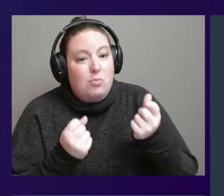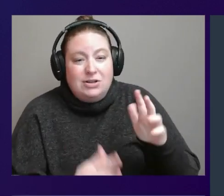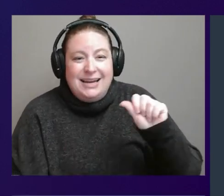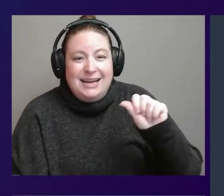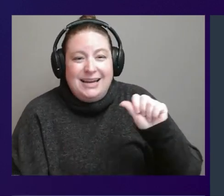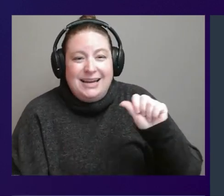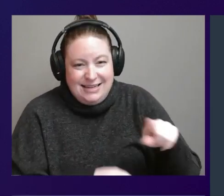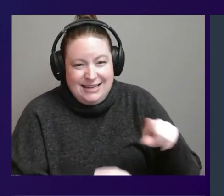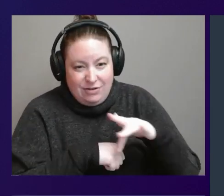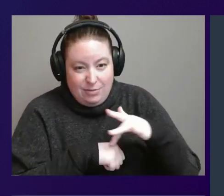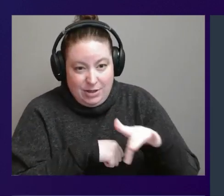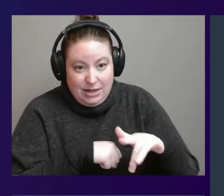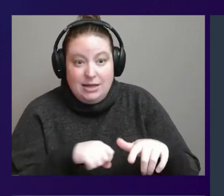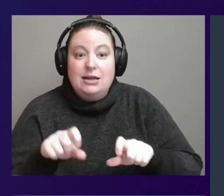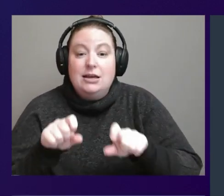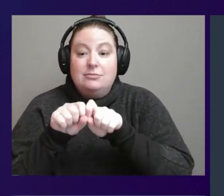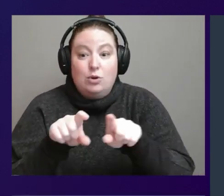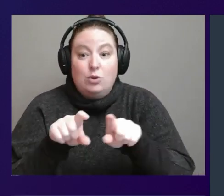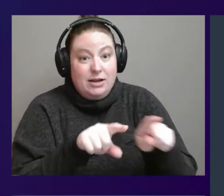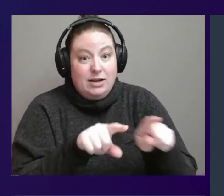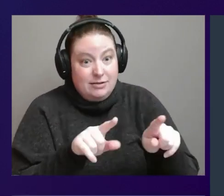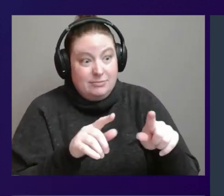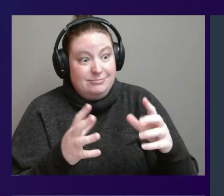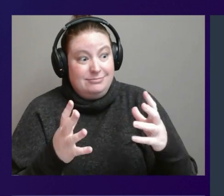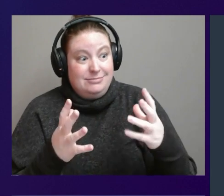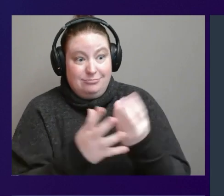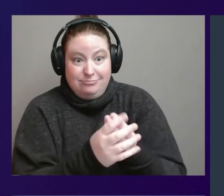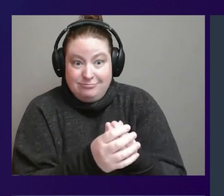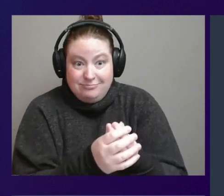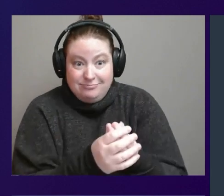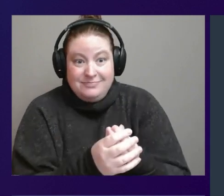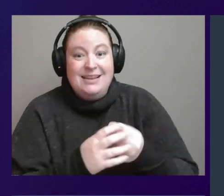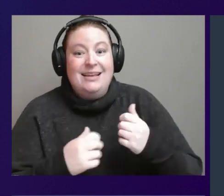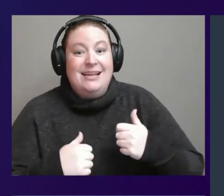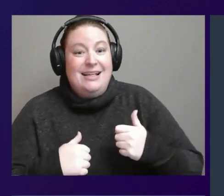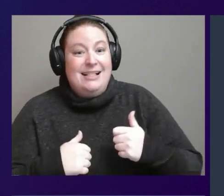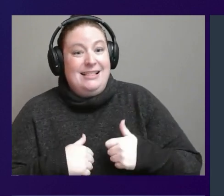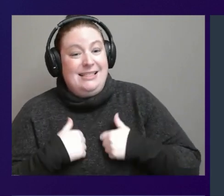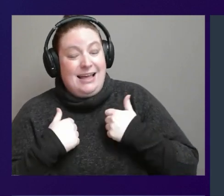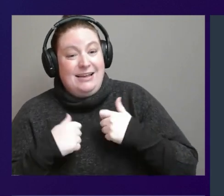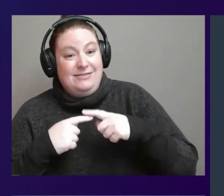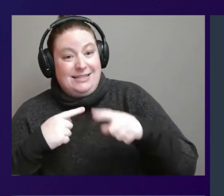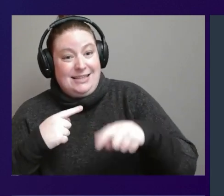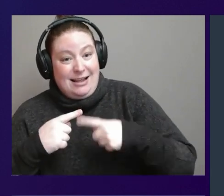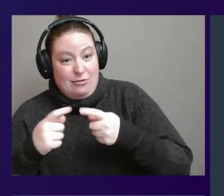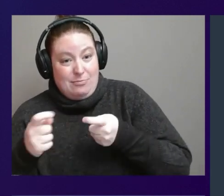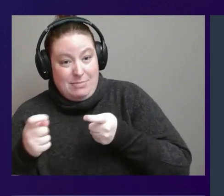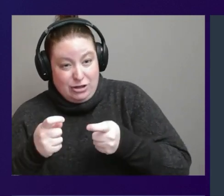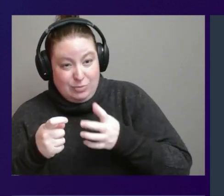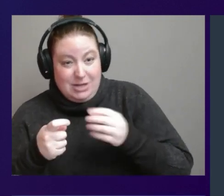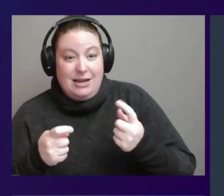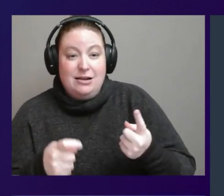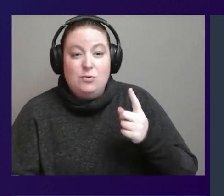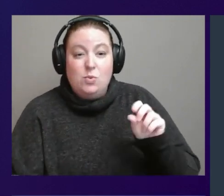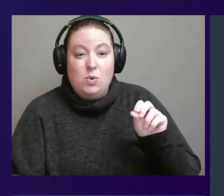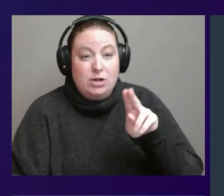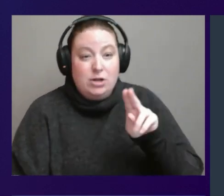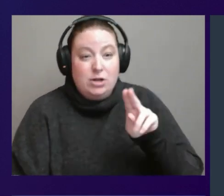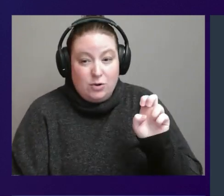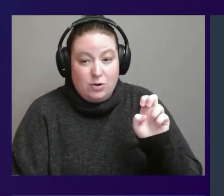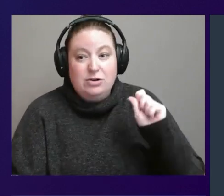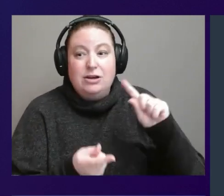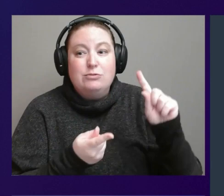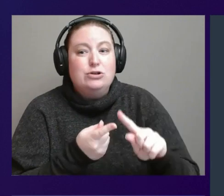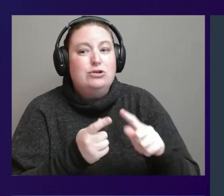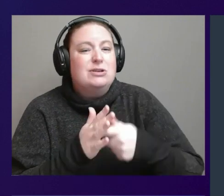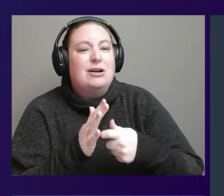in combination, like lifecycle management and one zone, you can reduce costs by up to 92%. Let's go a